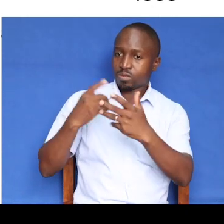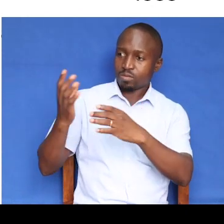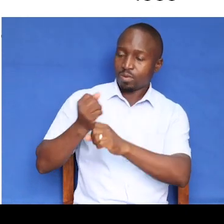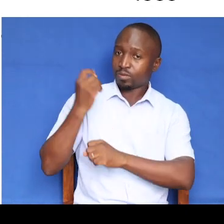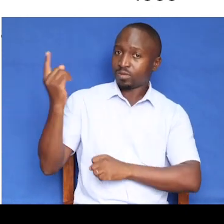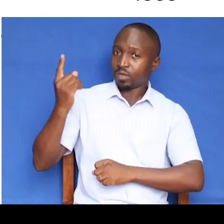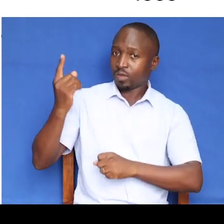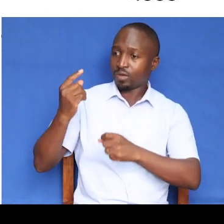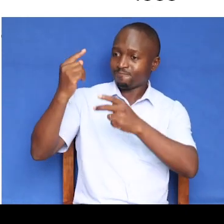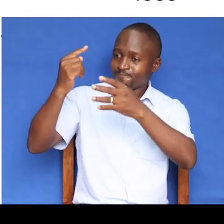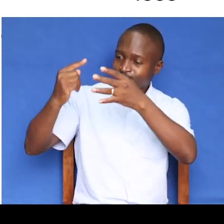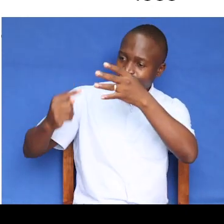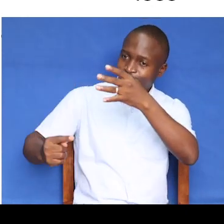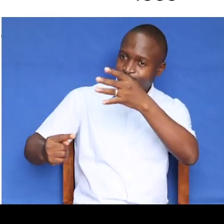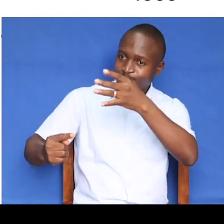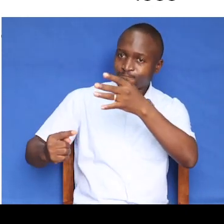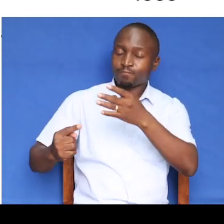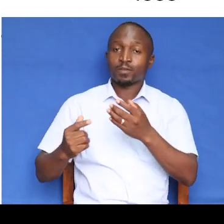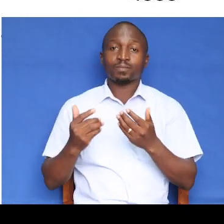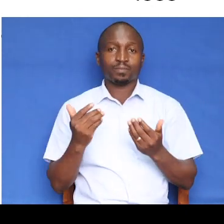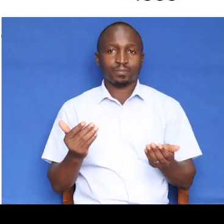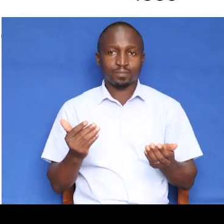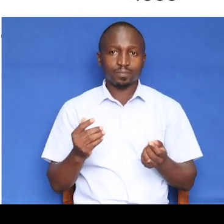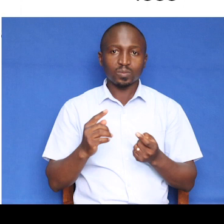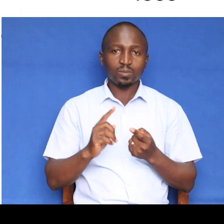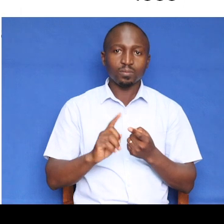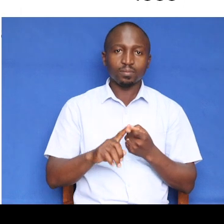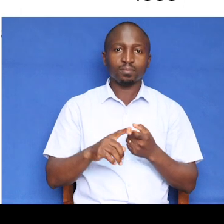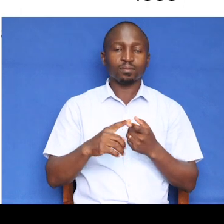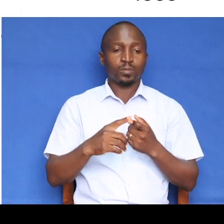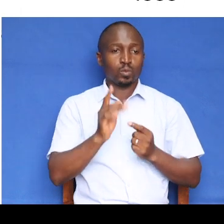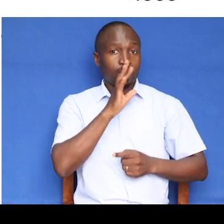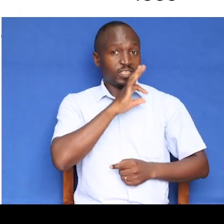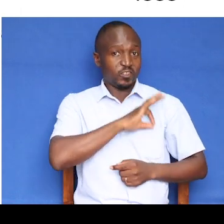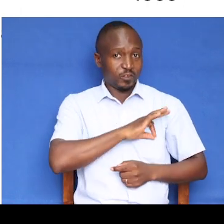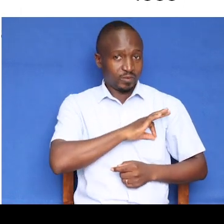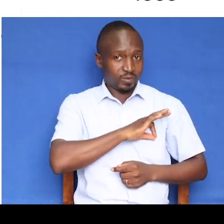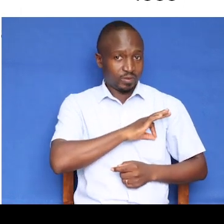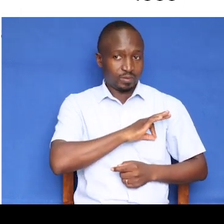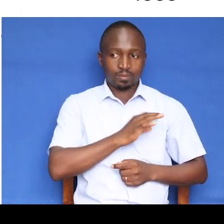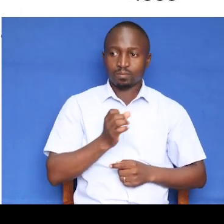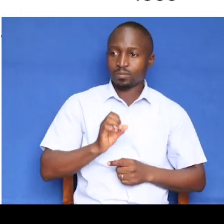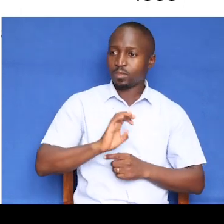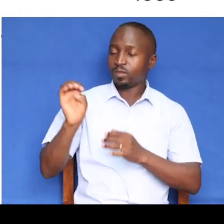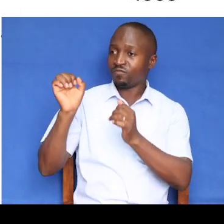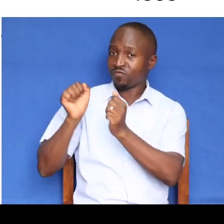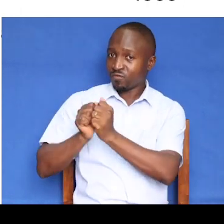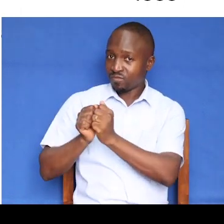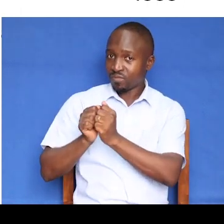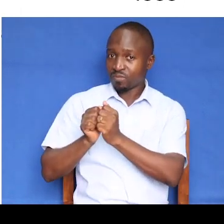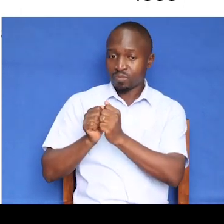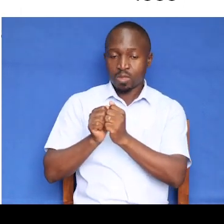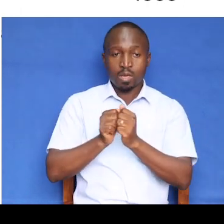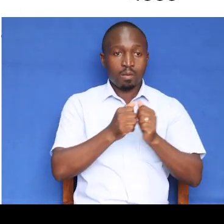Tanzania and the figures in Tanzania shillings millions, wages and salaries 10,000,